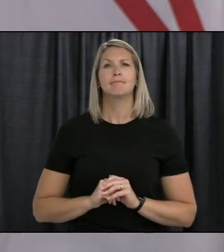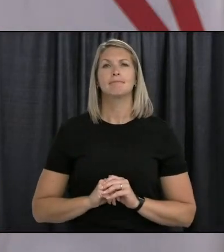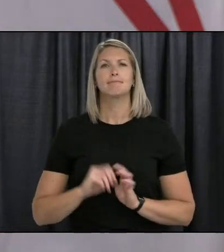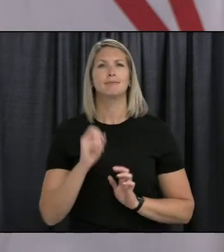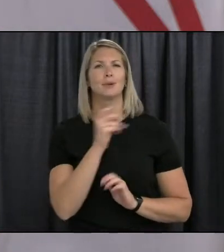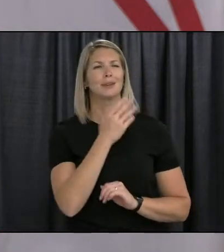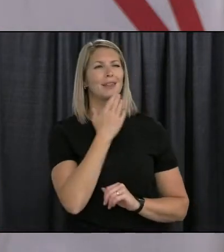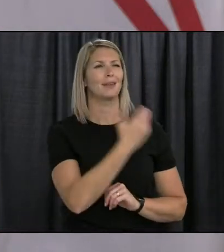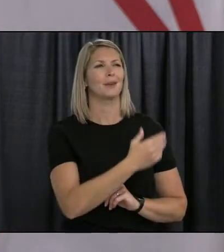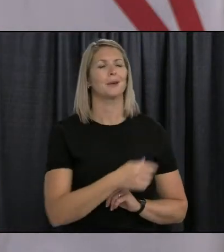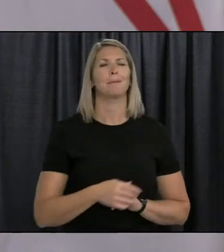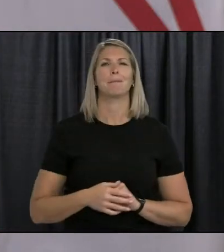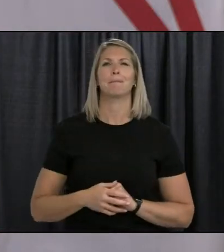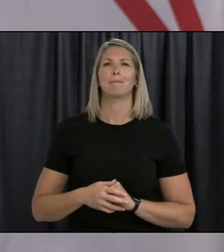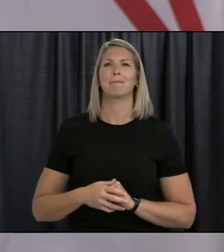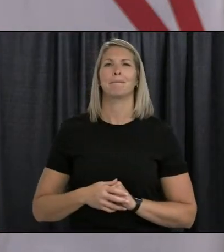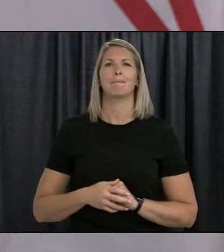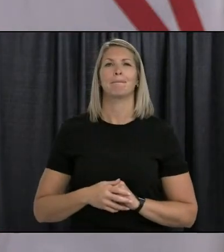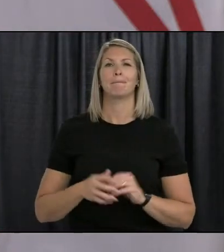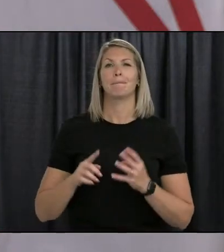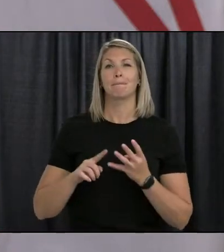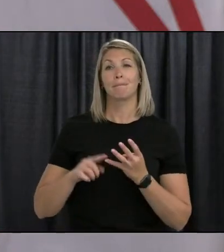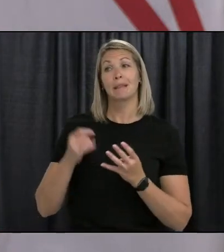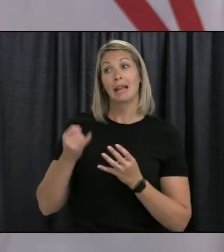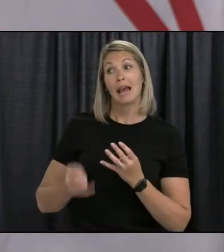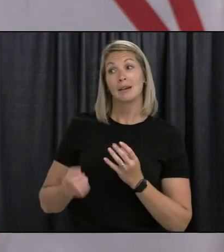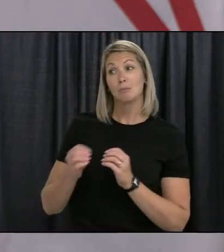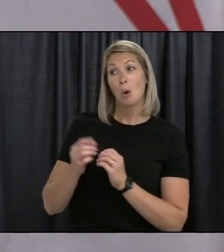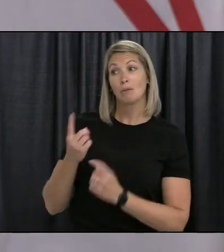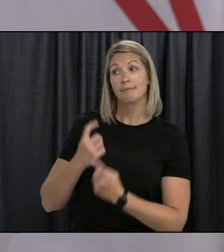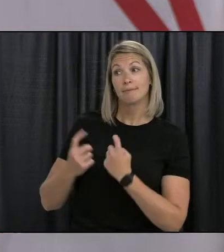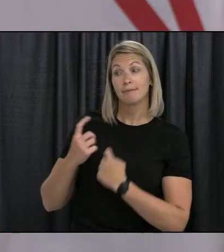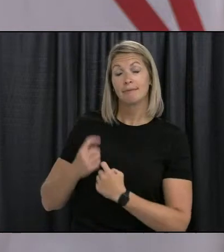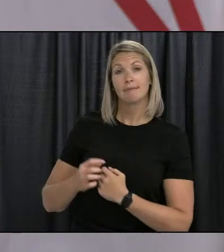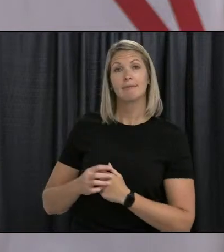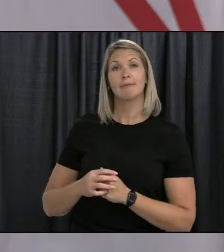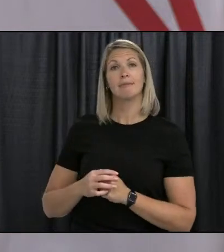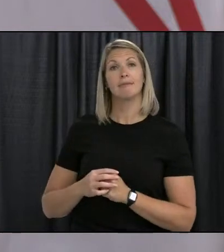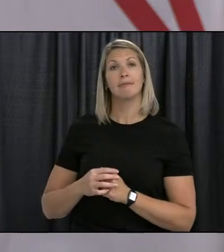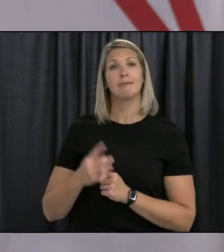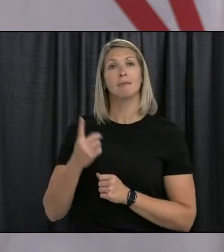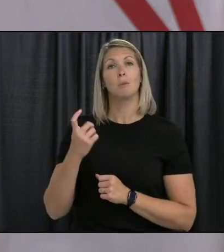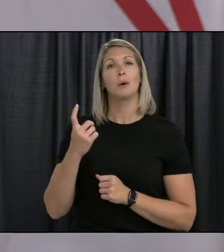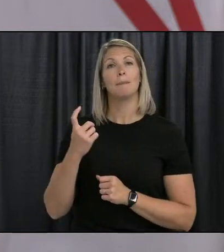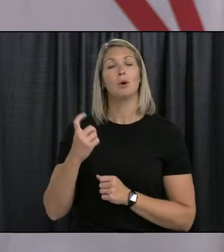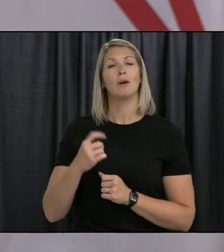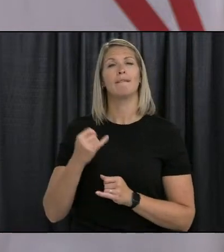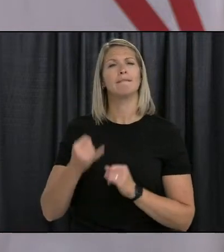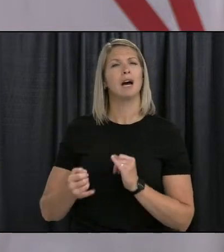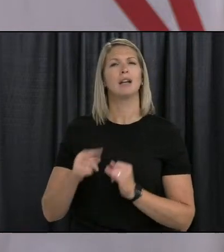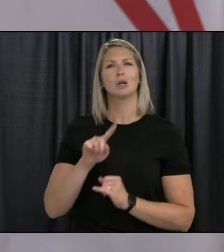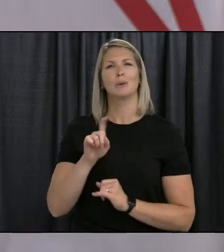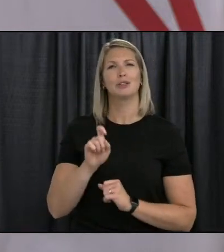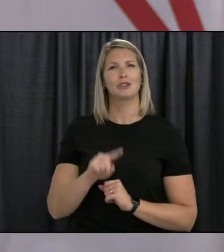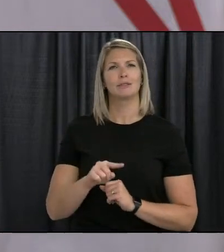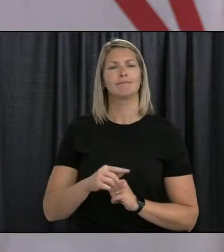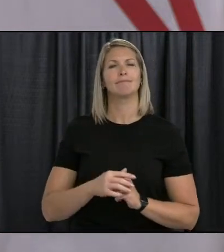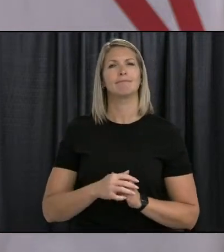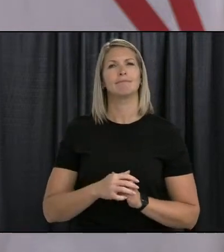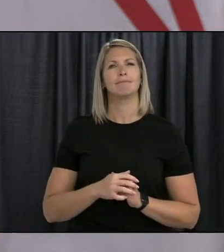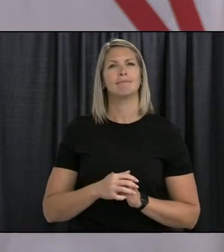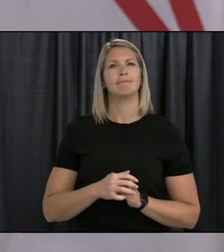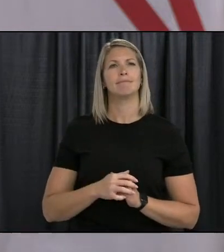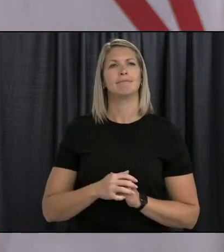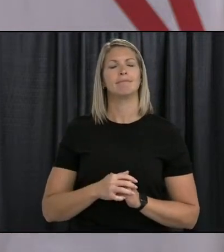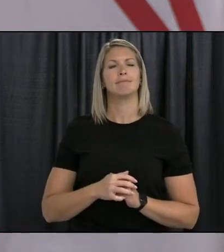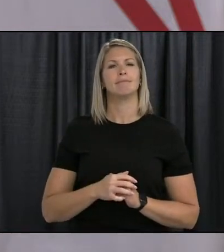Okay, thank you very much. And Brian Callahan, did you have any final questions? Just one final issue I just wanted